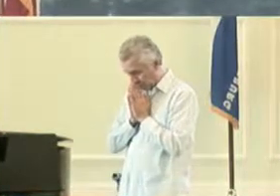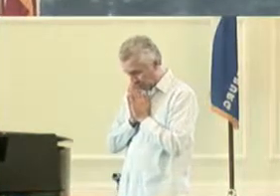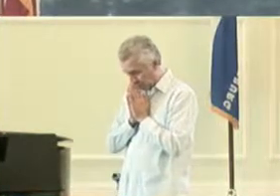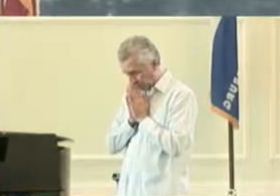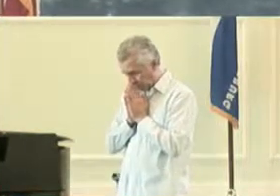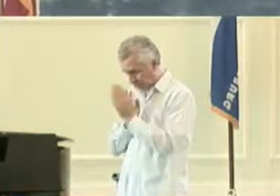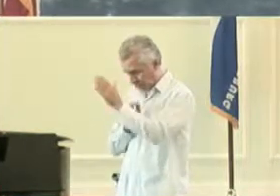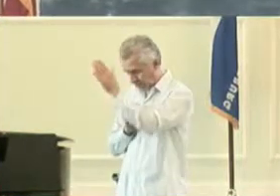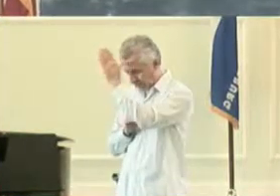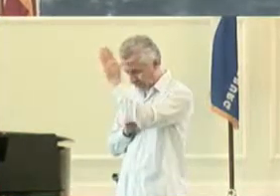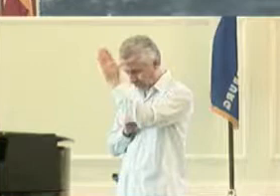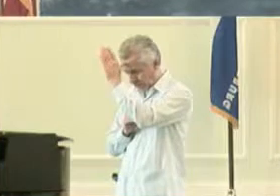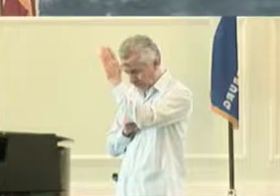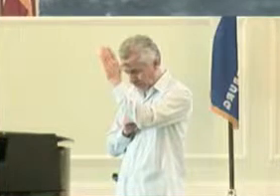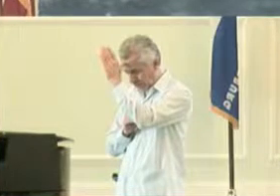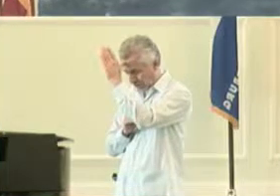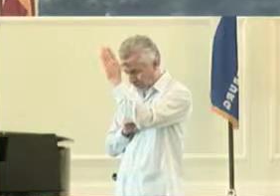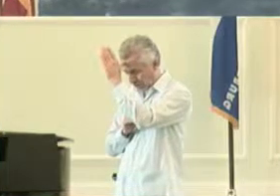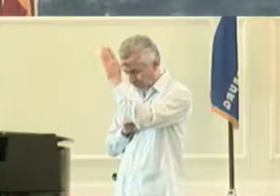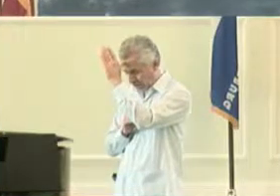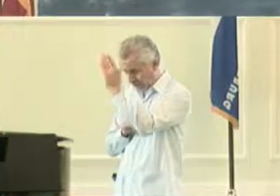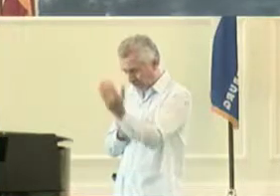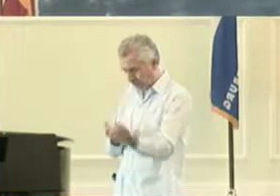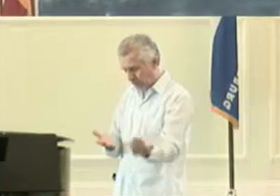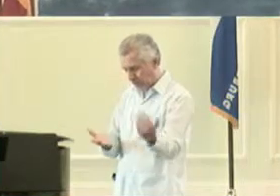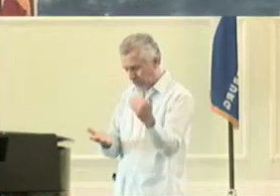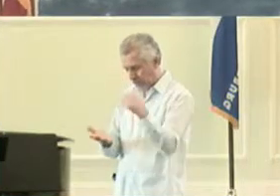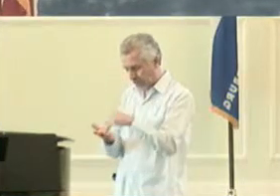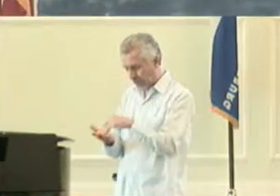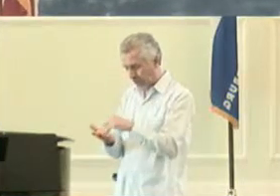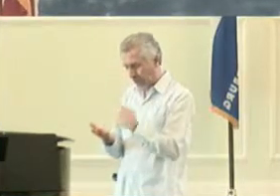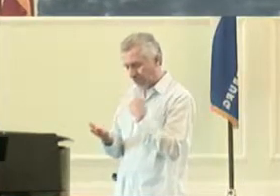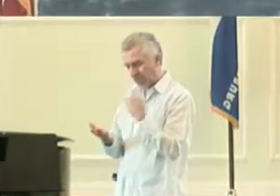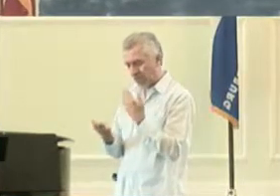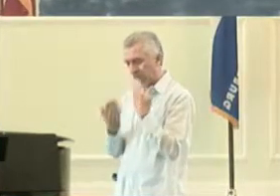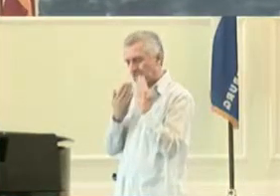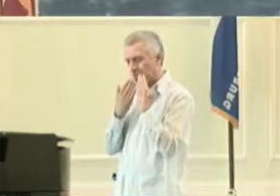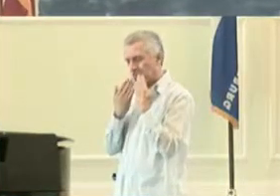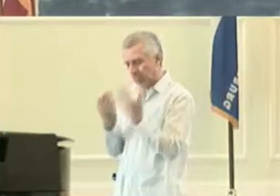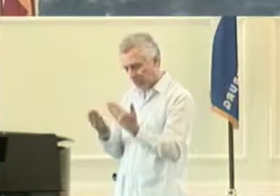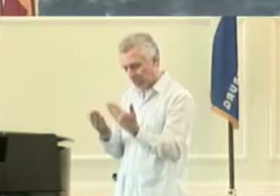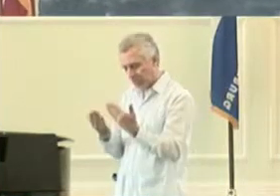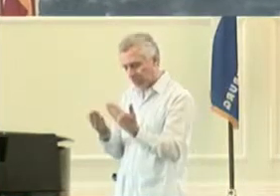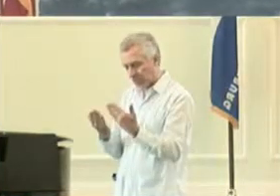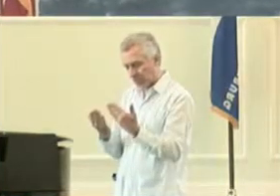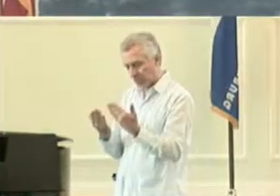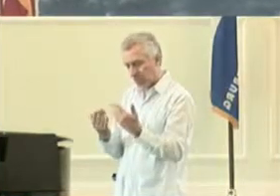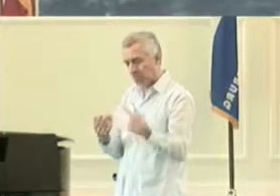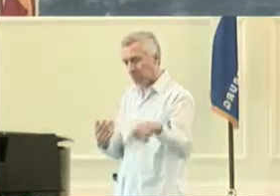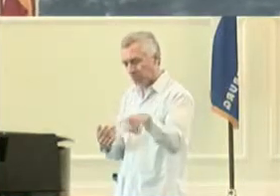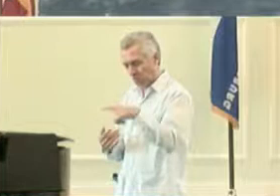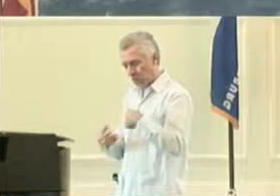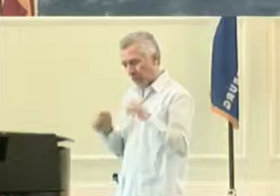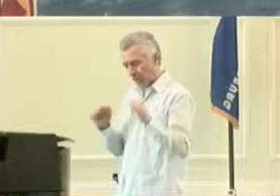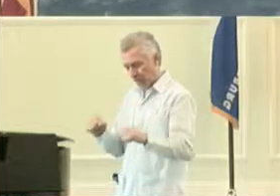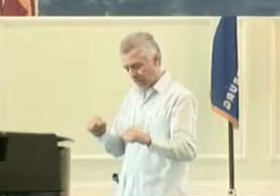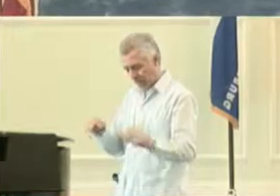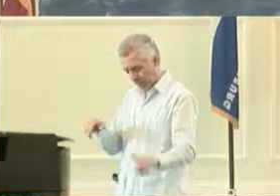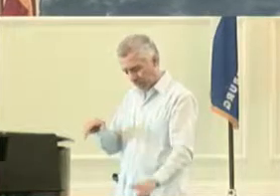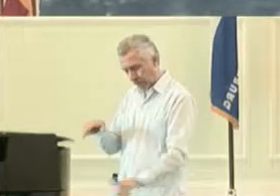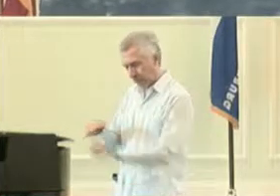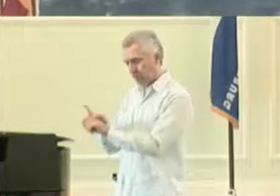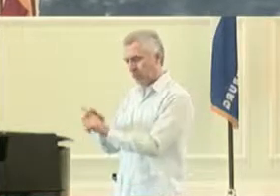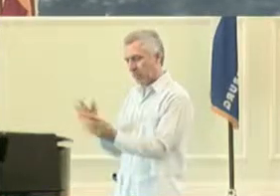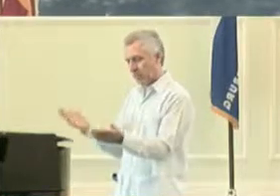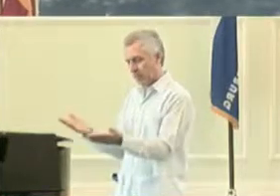Our Father, once again, Father, we are grateful to be here. And we pray that as we open your